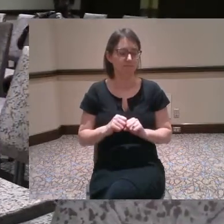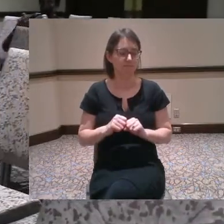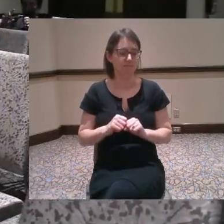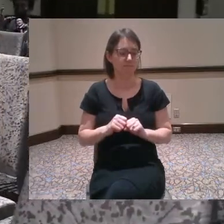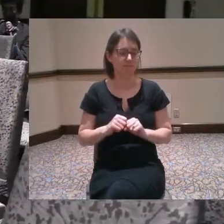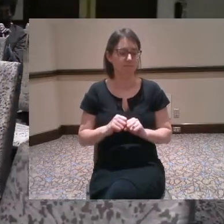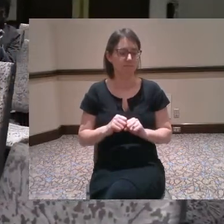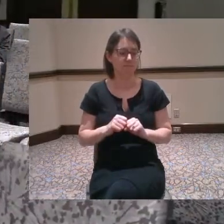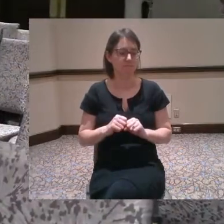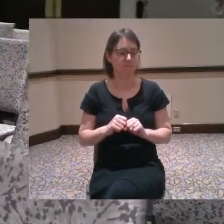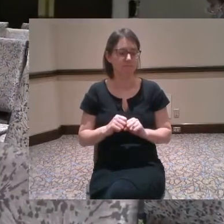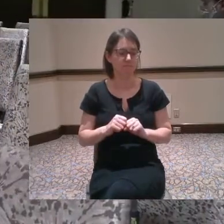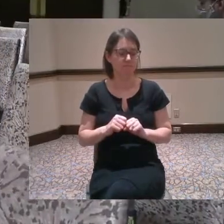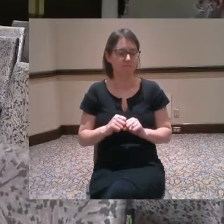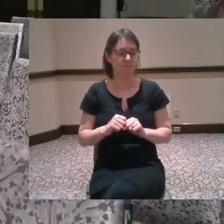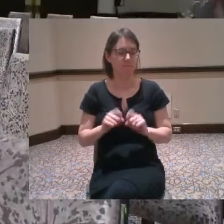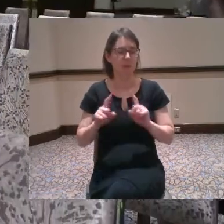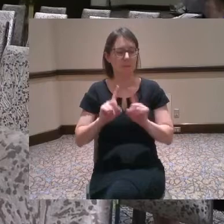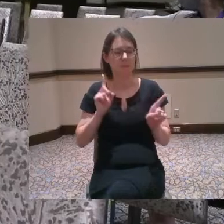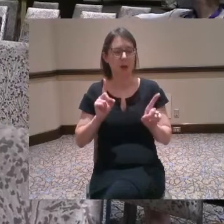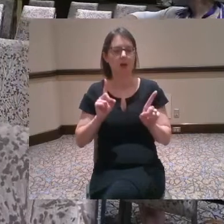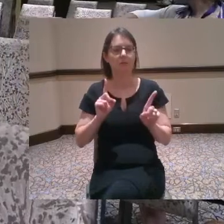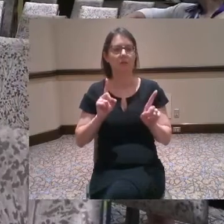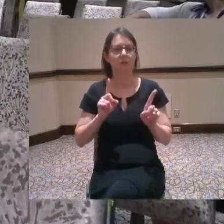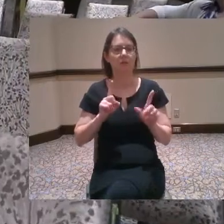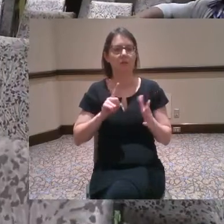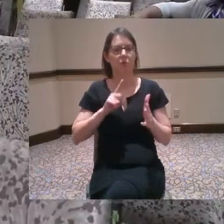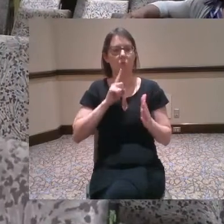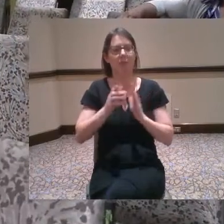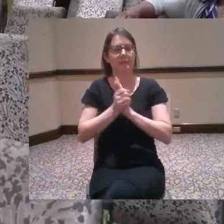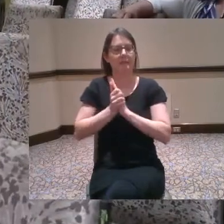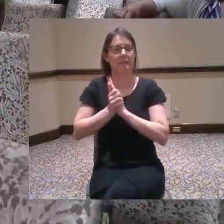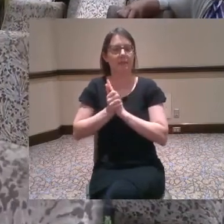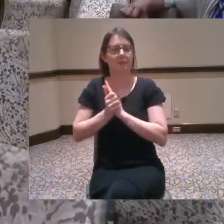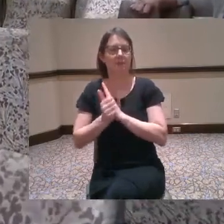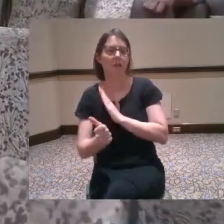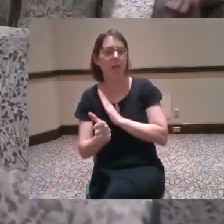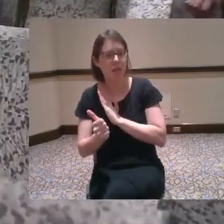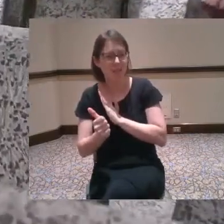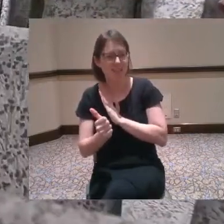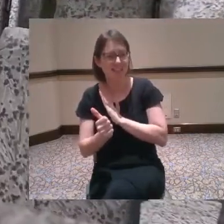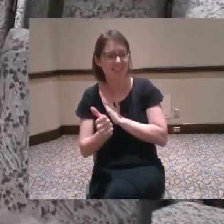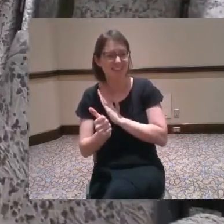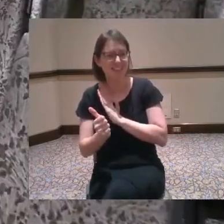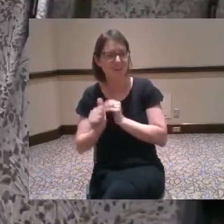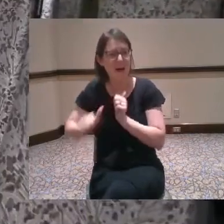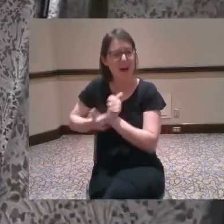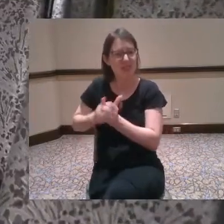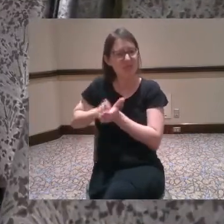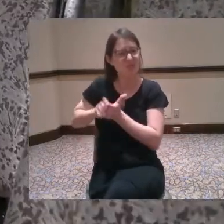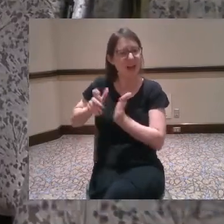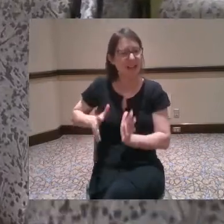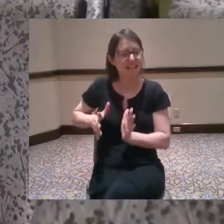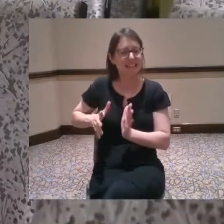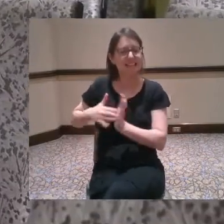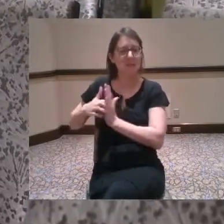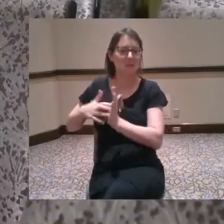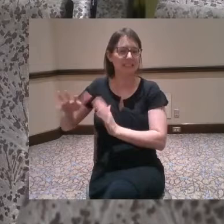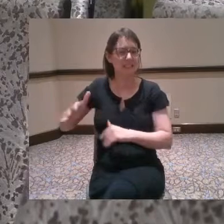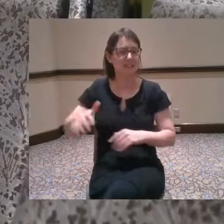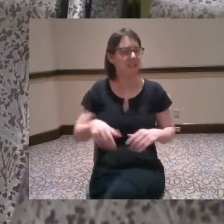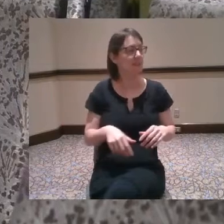kind of the critical dexterity or rigor of that is often you know. But also really